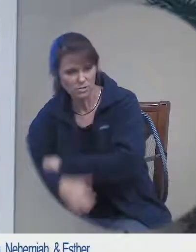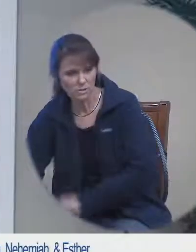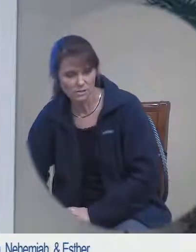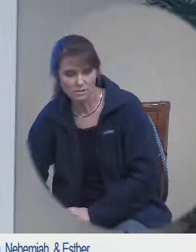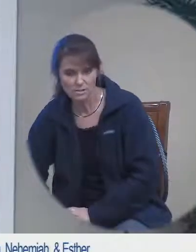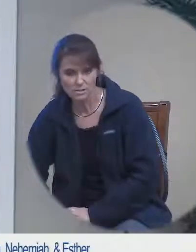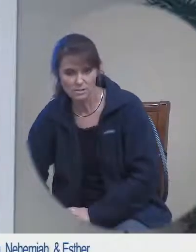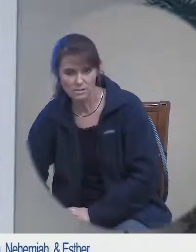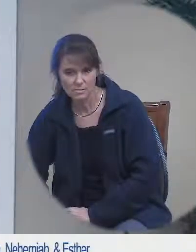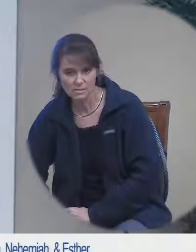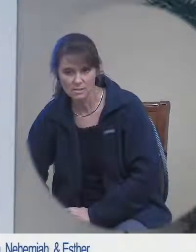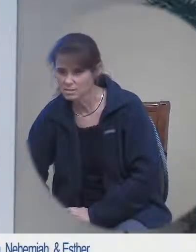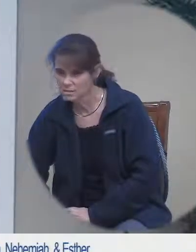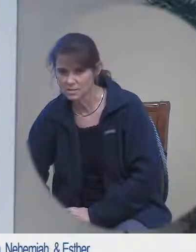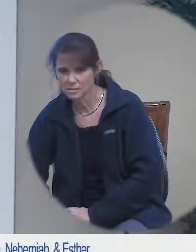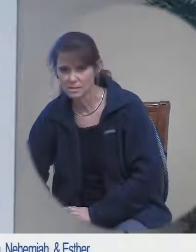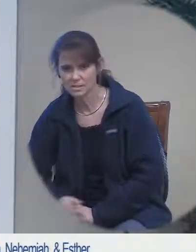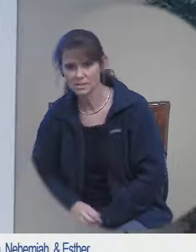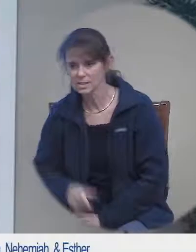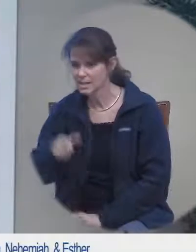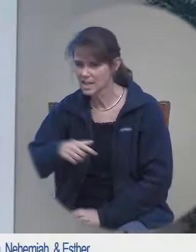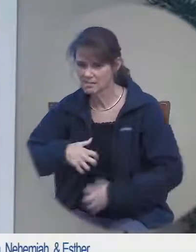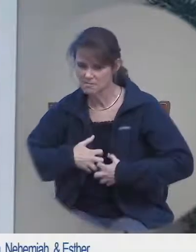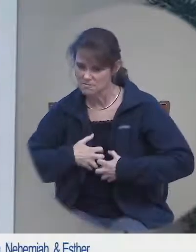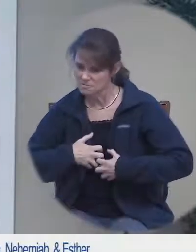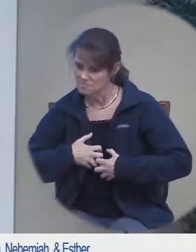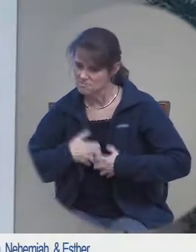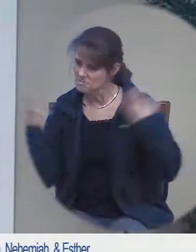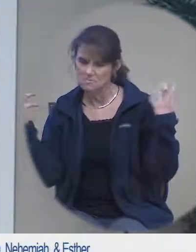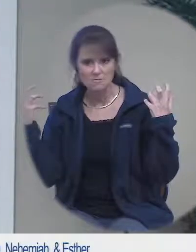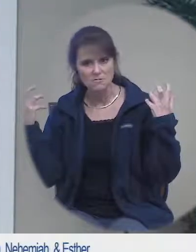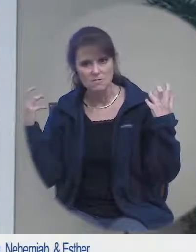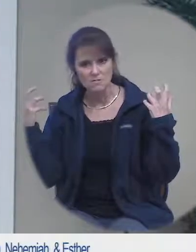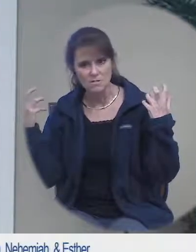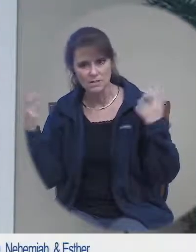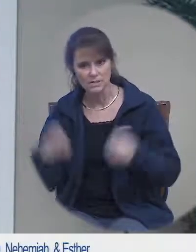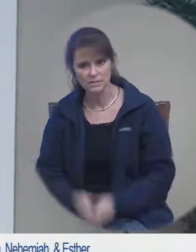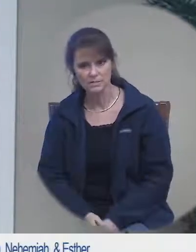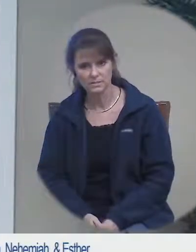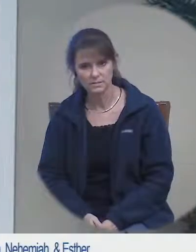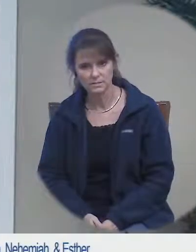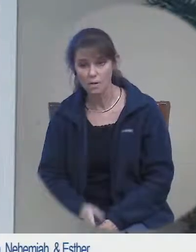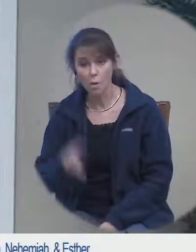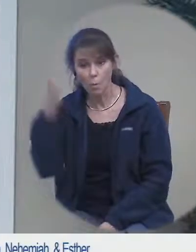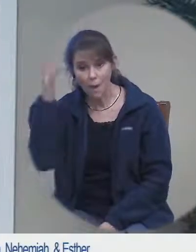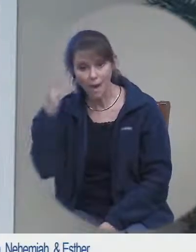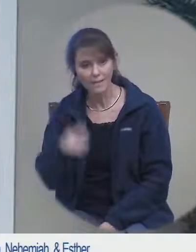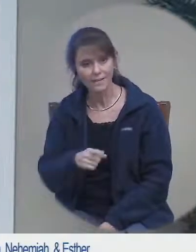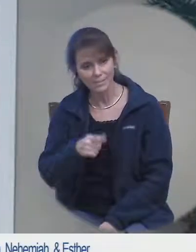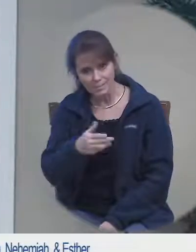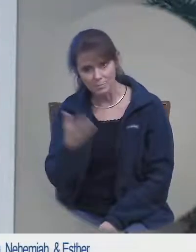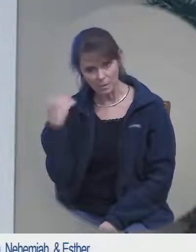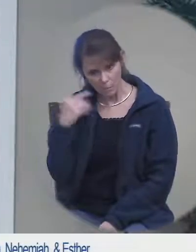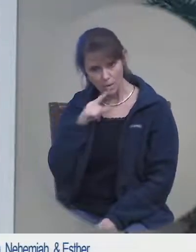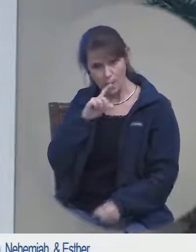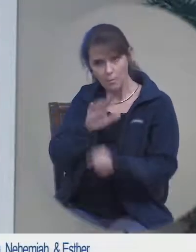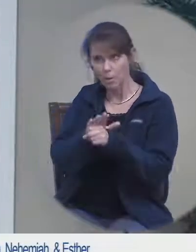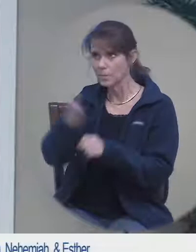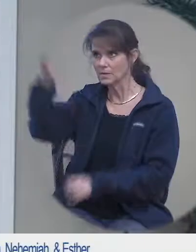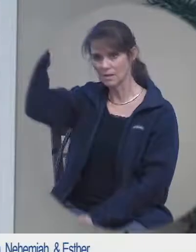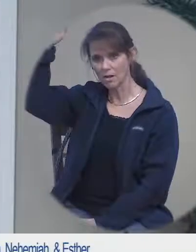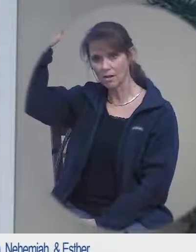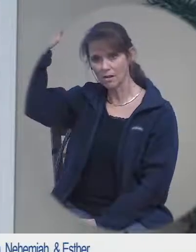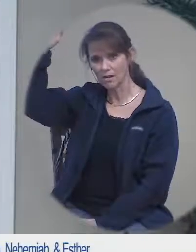yourselves. Why is he so strident? Well, partially because they had broken their promise to God.